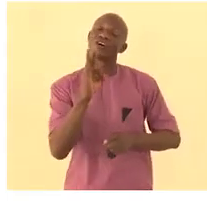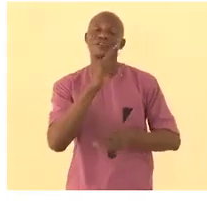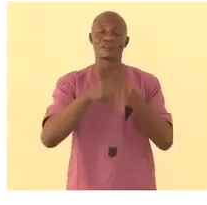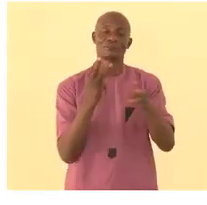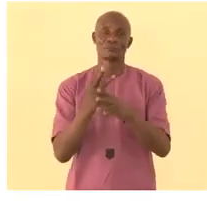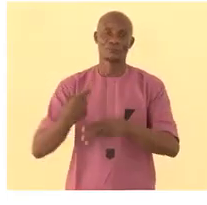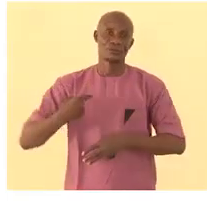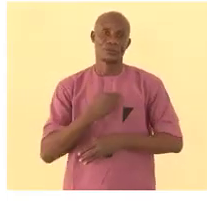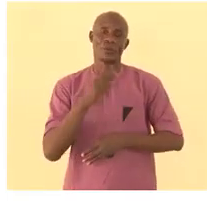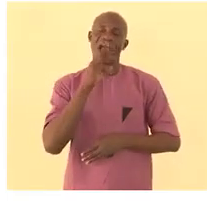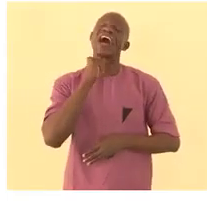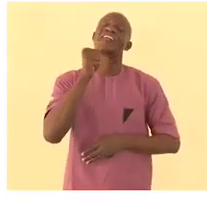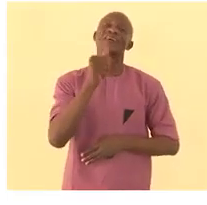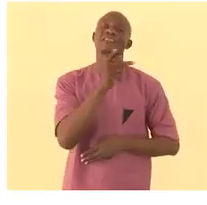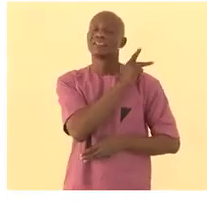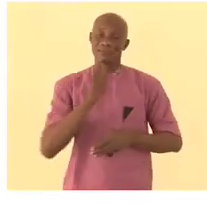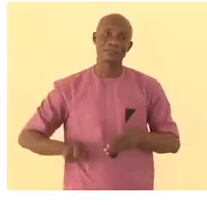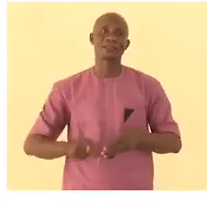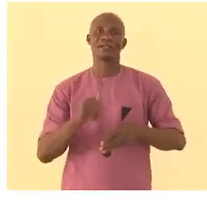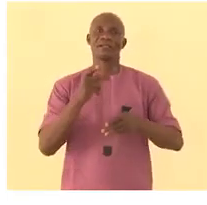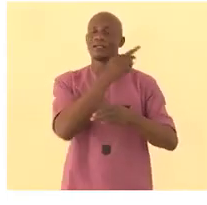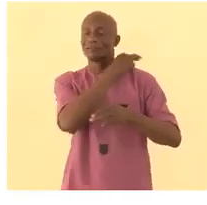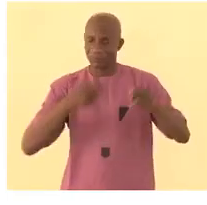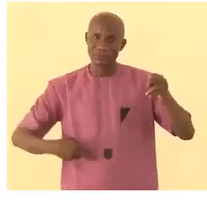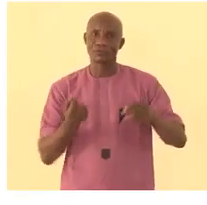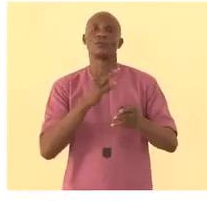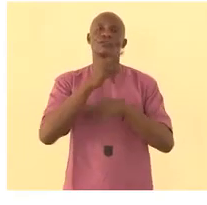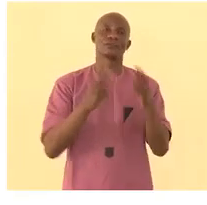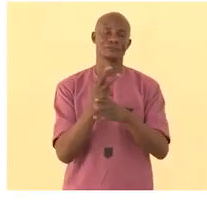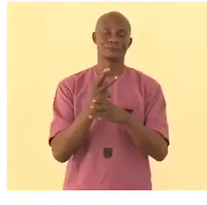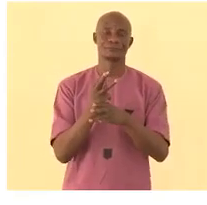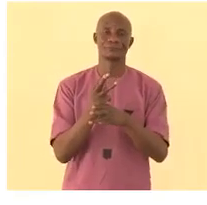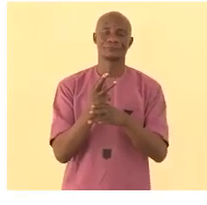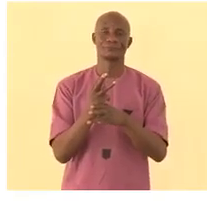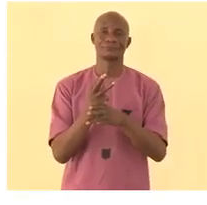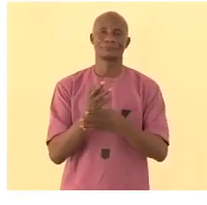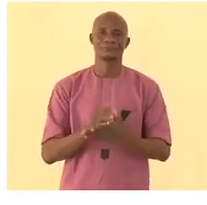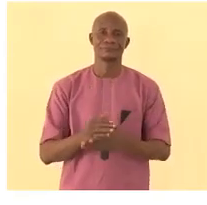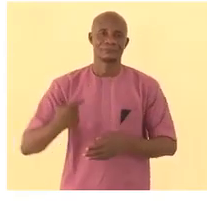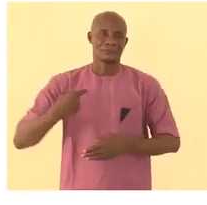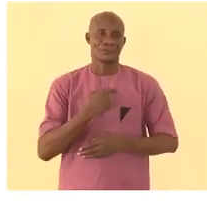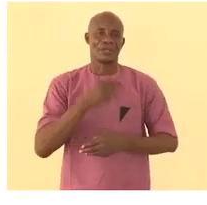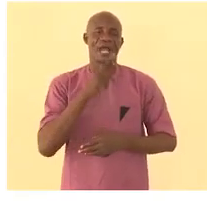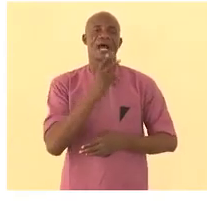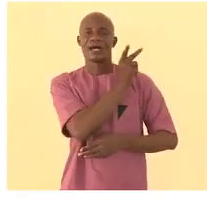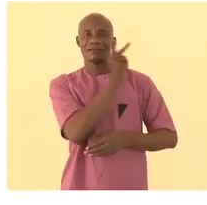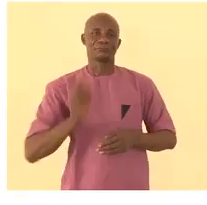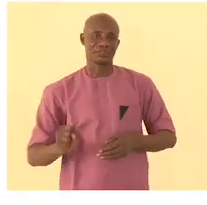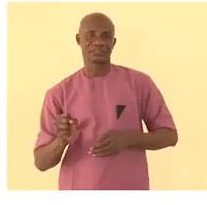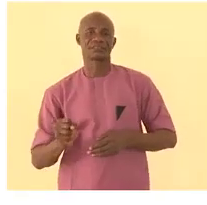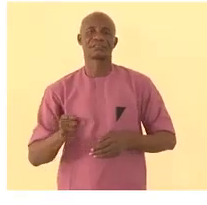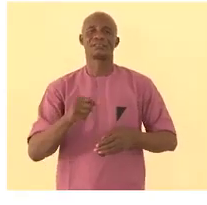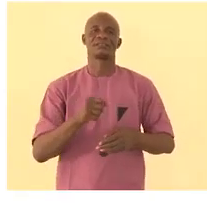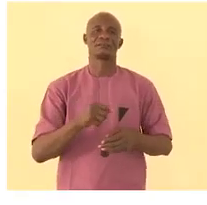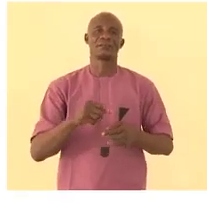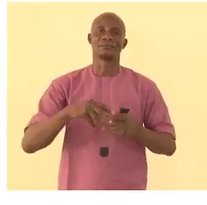the world. We are not princes and princesses in the sense of the world, like what you have around here. We are princes and